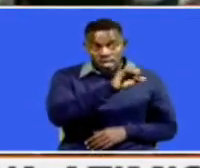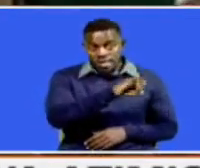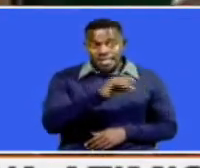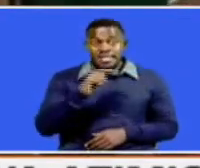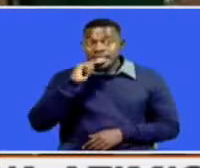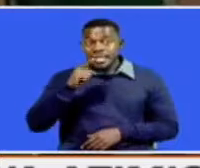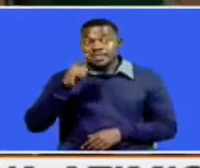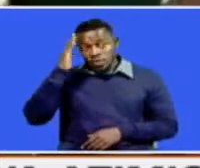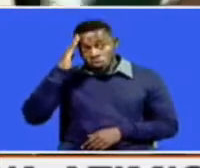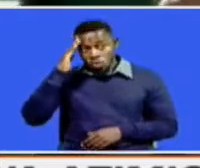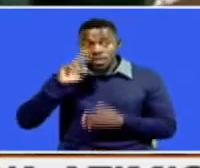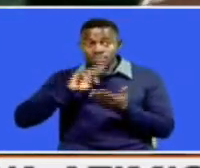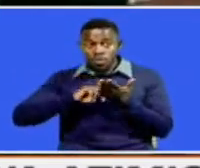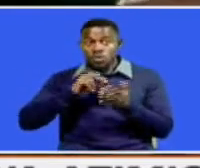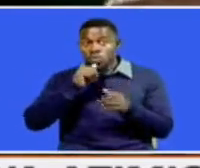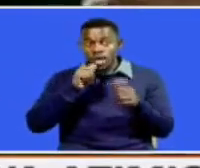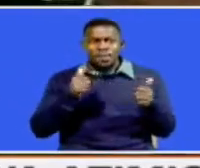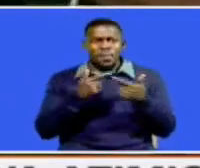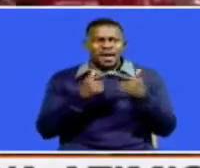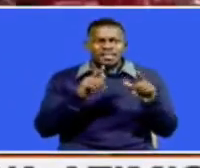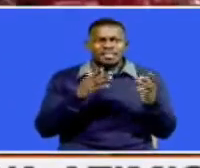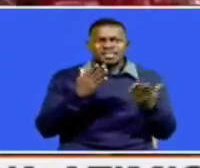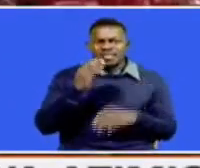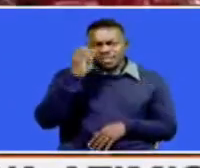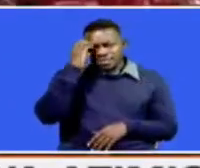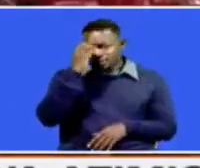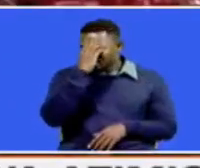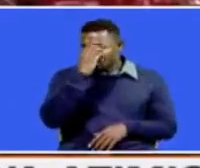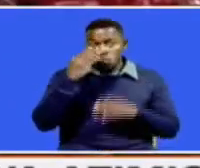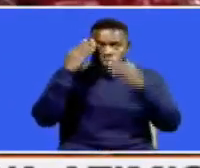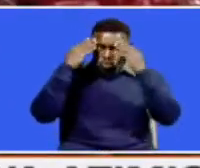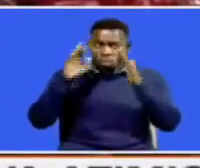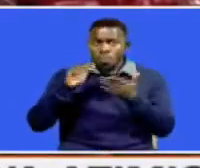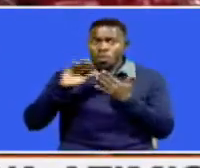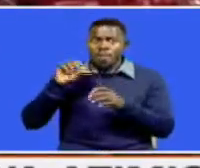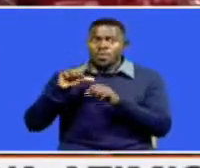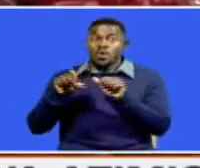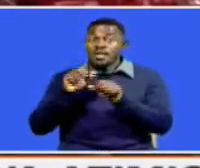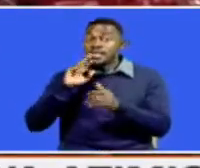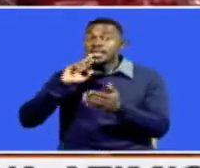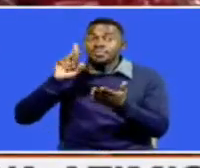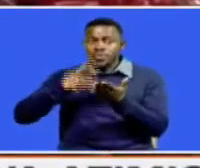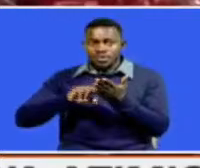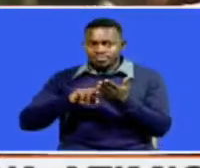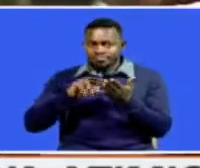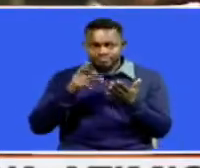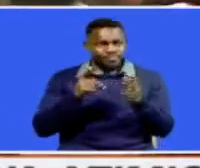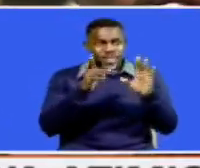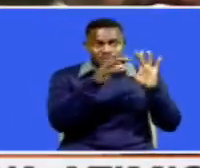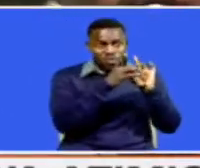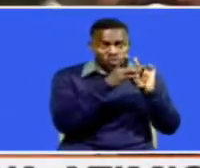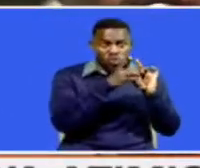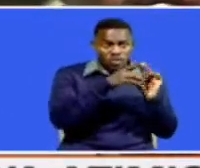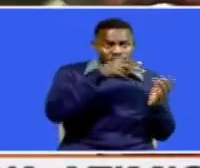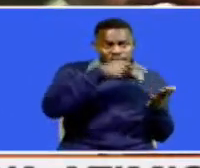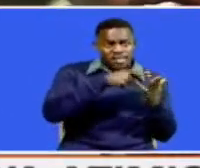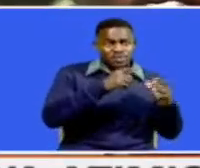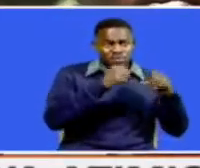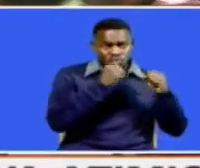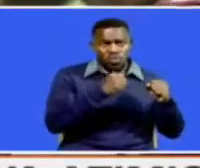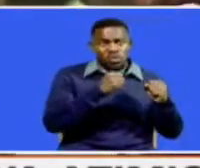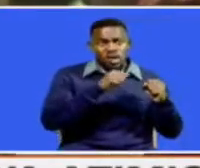wanafahamu ripoti hiyo, licha ya Karua kudai baadhi ya masuala kwenye ripoti hiyo haukuwa msimamo wa Azimio. Na Kenya total